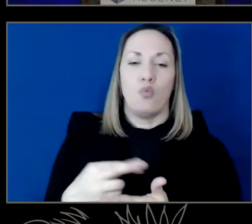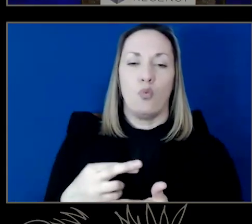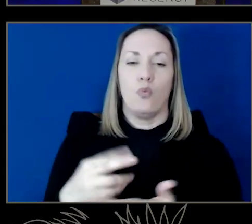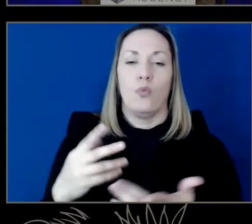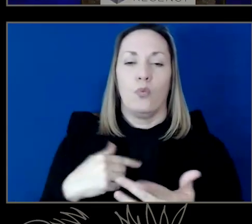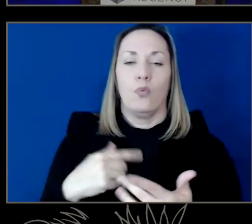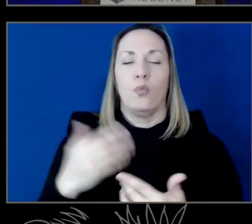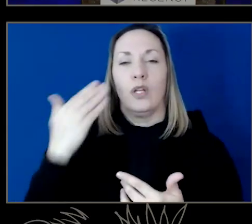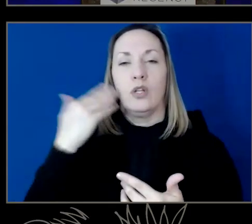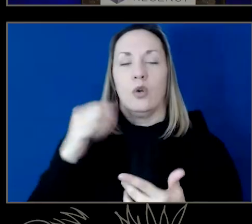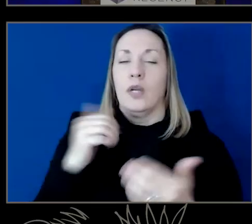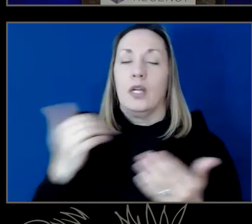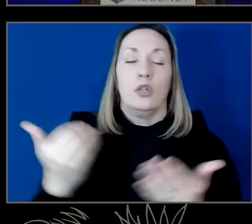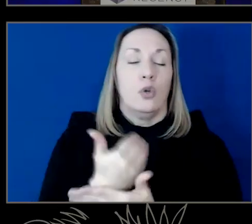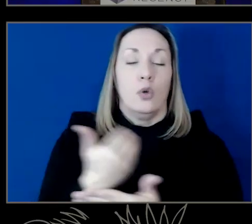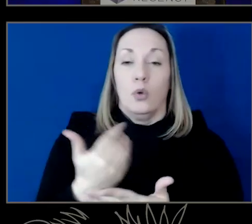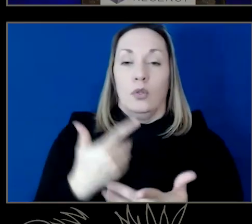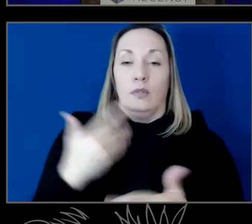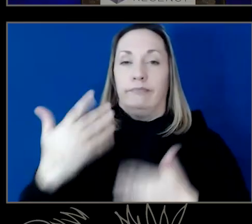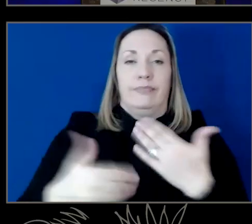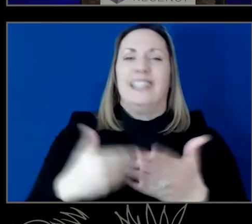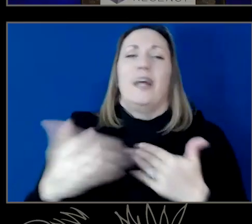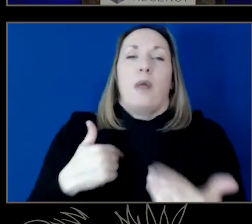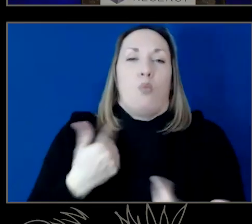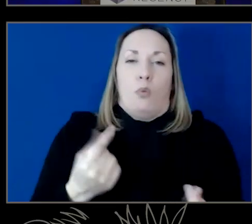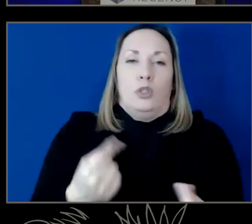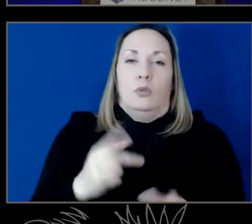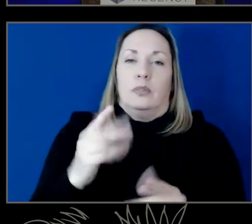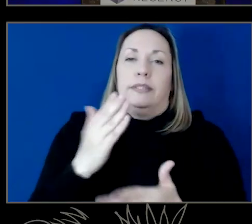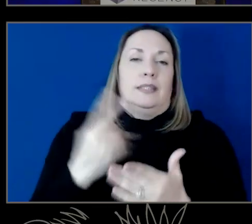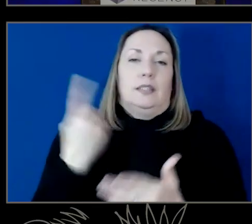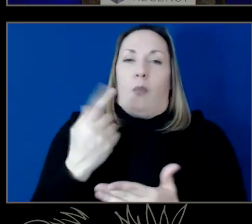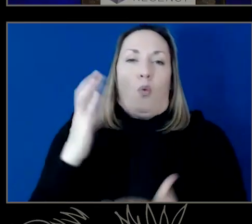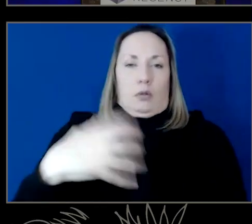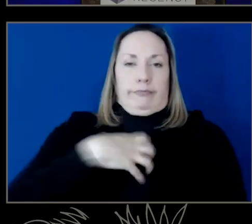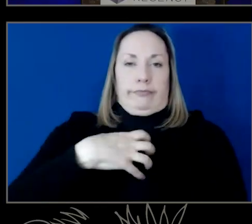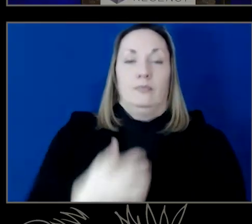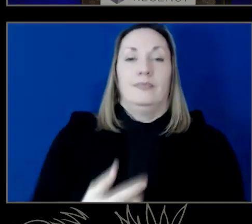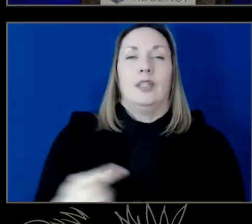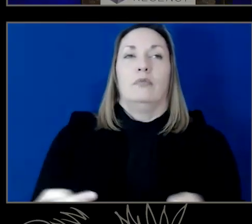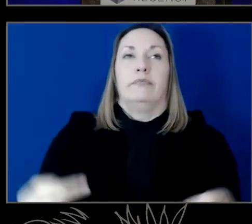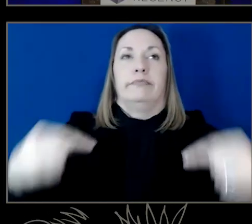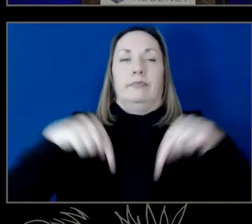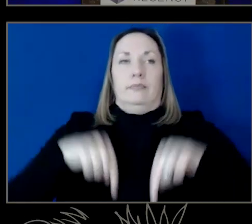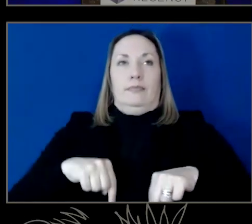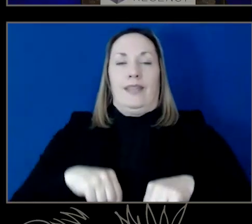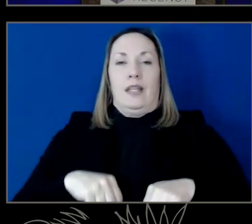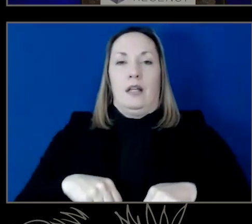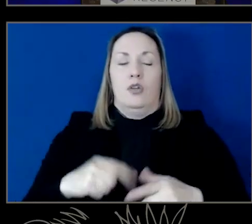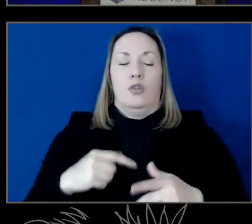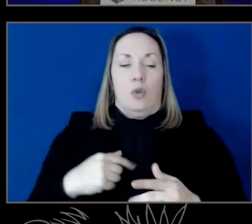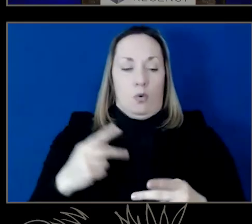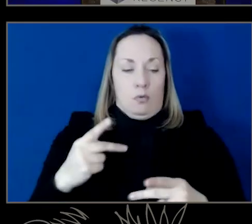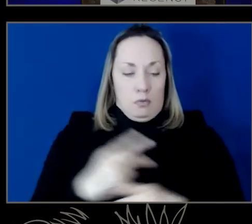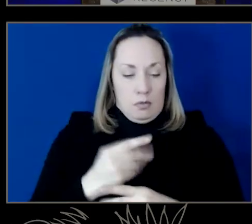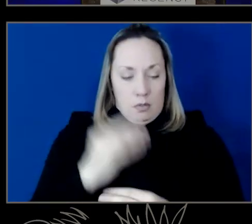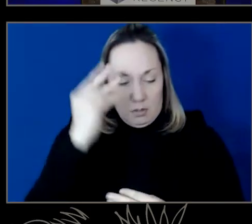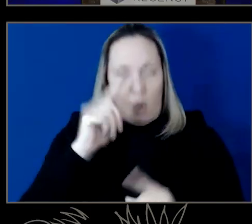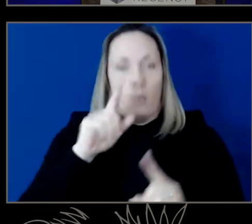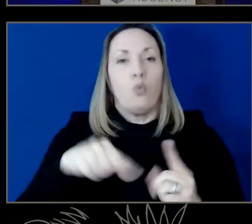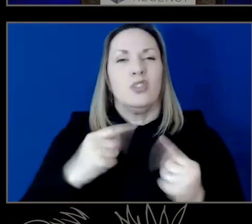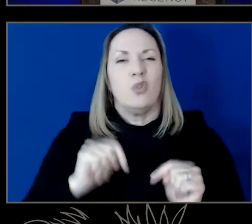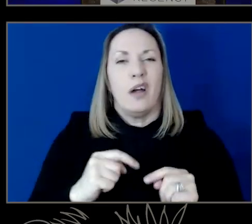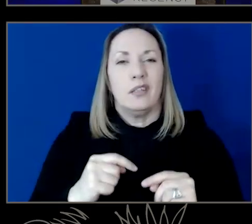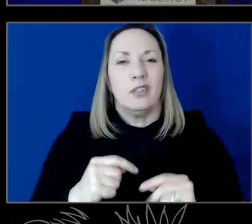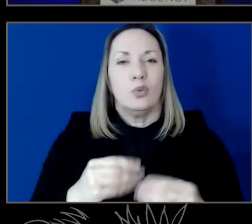was going to hate that. It didn't really matter what we did. But we wanted to take a step back and say, we're kind of trying to solve the wrong problem. We're trying to solve the wrong problem by coming up with the